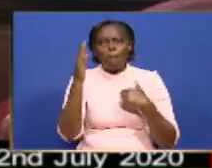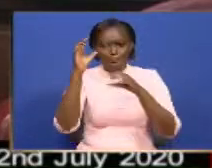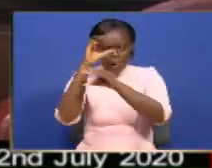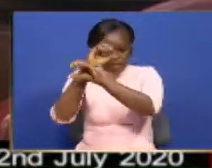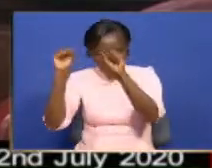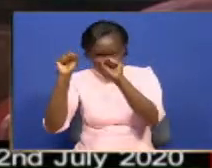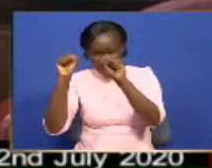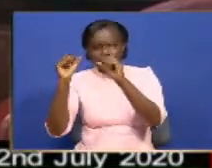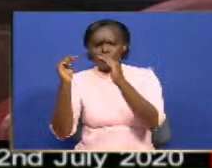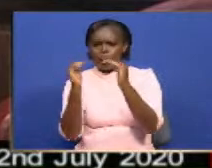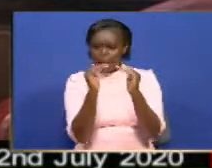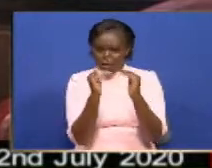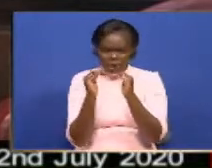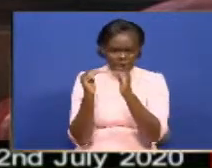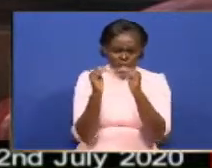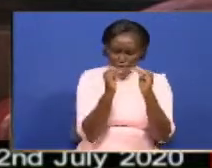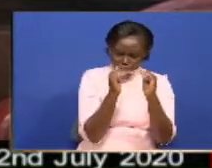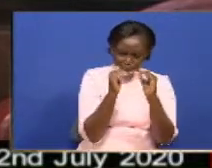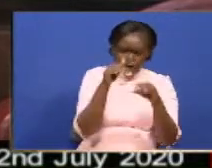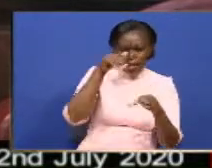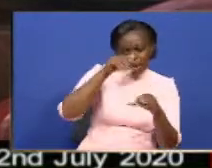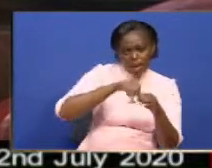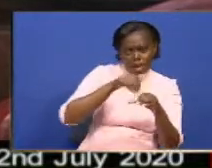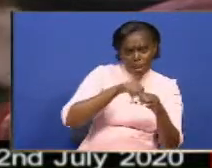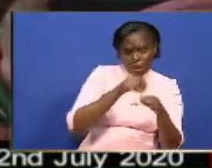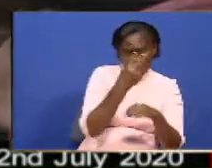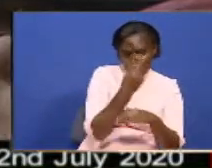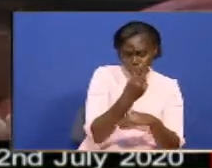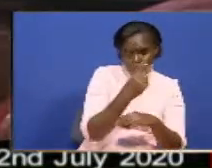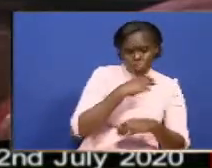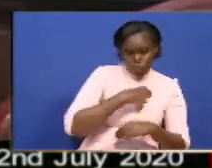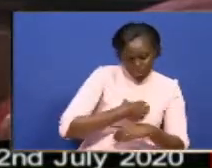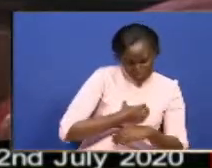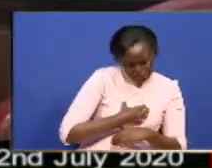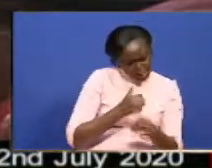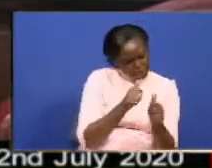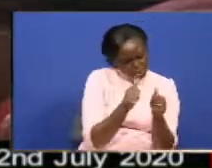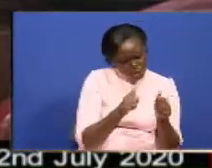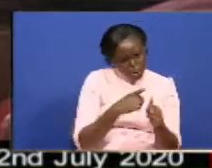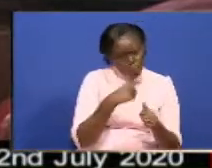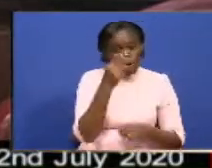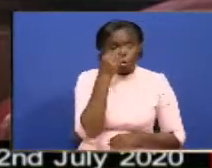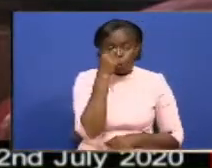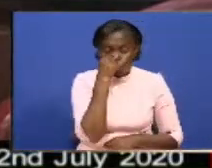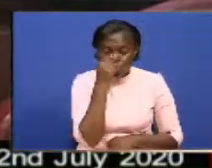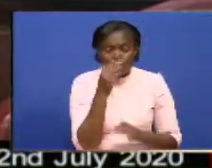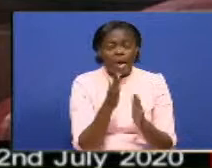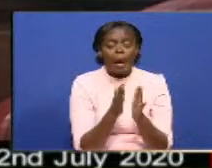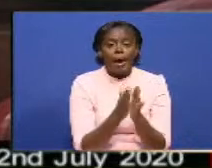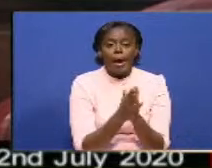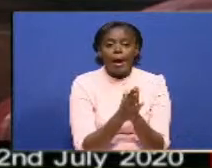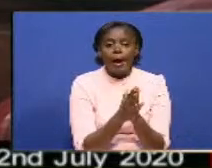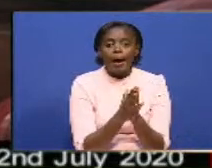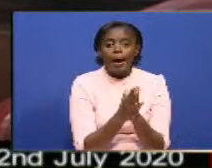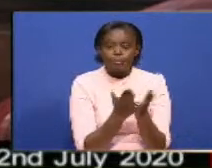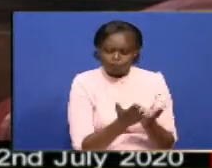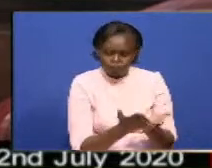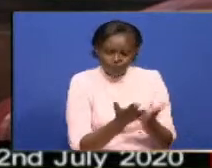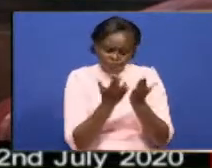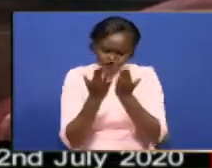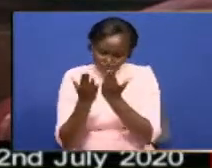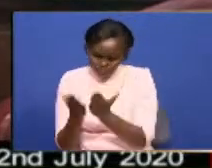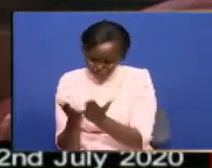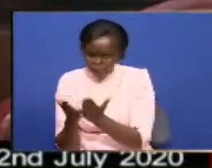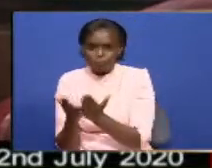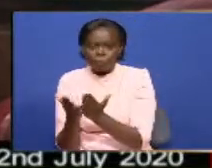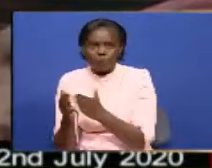them democratically elected, and 2 of them retired voluntarily and went home and handed over the baton